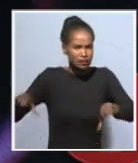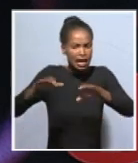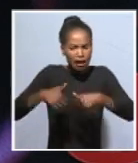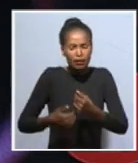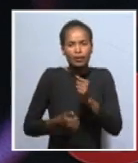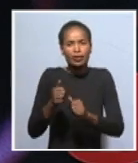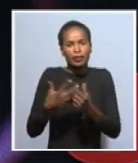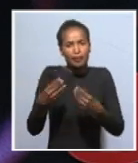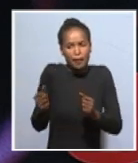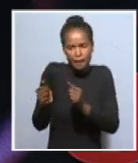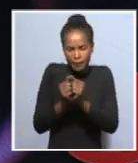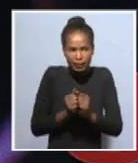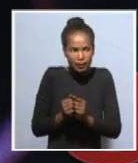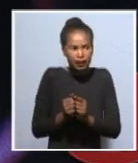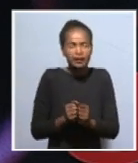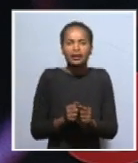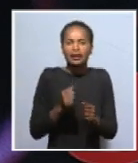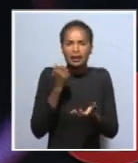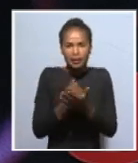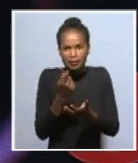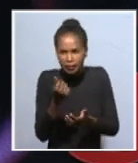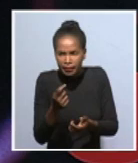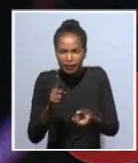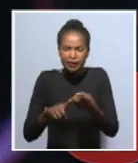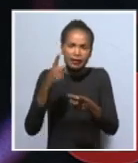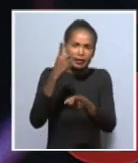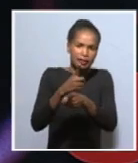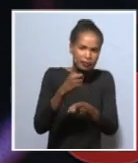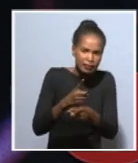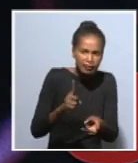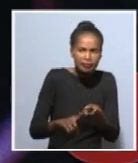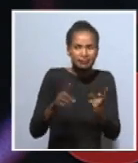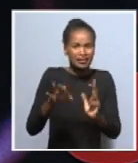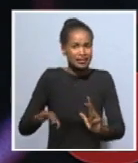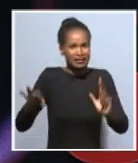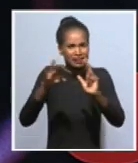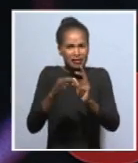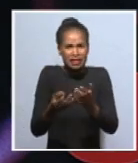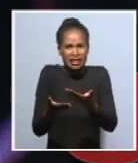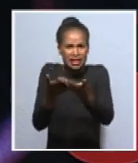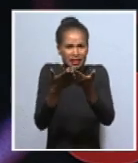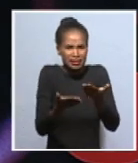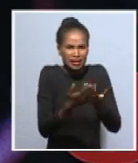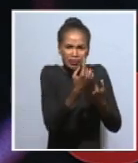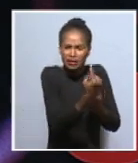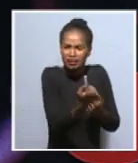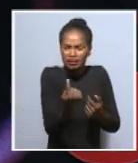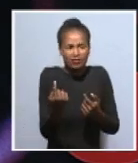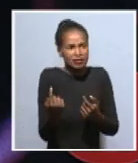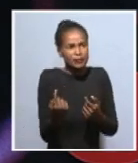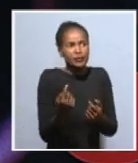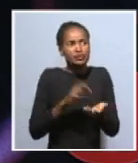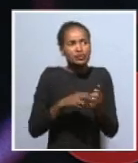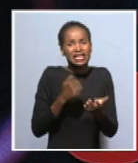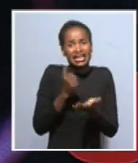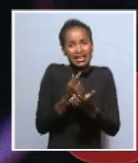think different stakeholders are able to do their little bit on their own. So I think Agribank is just one